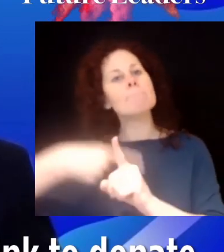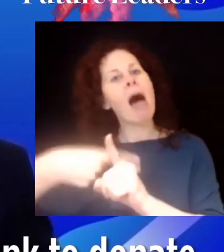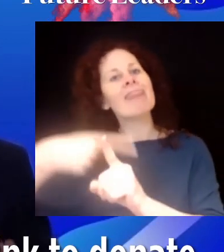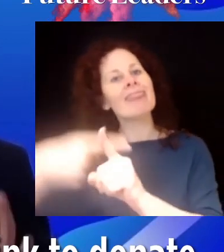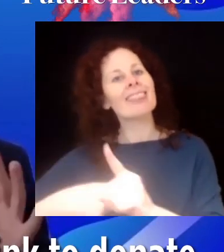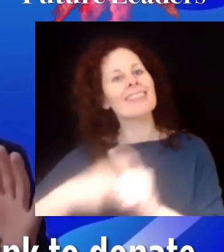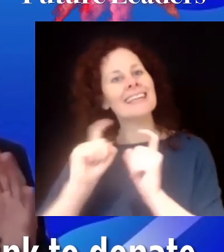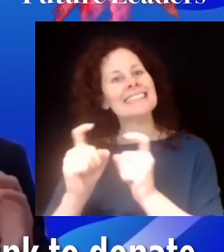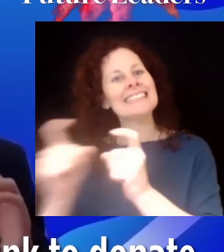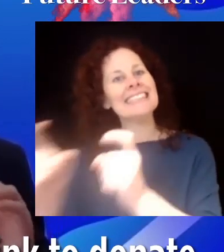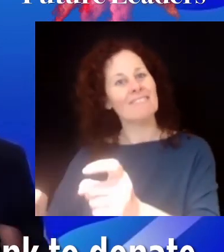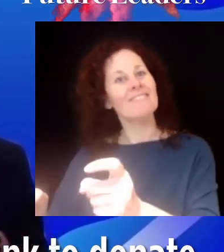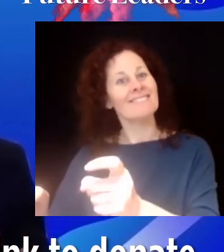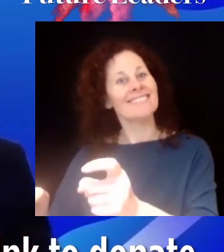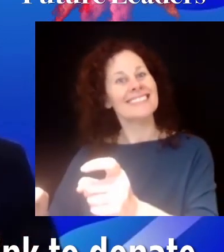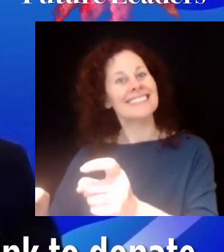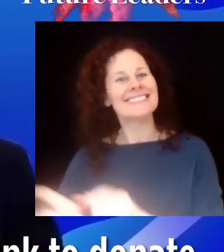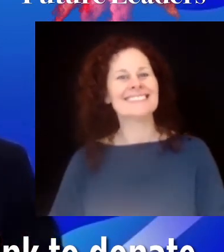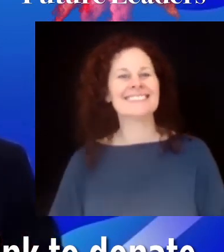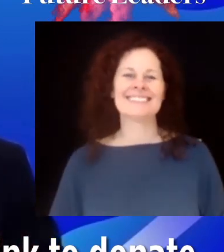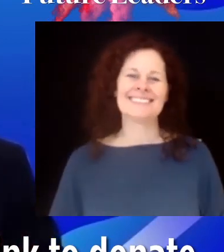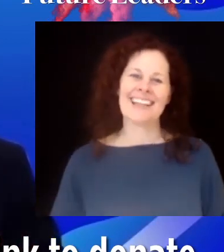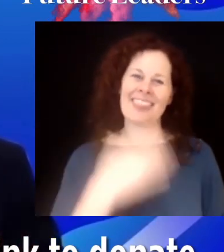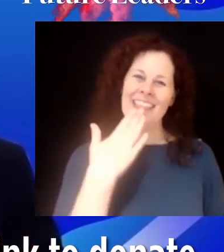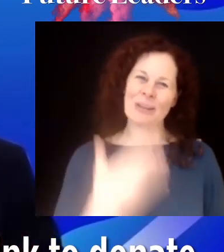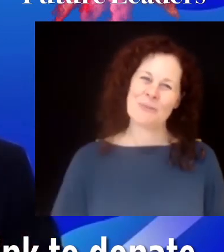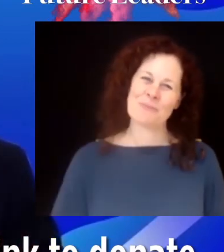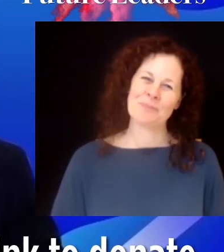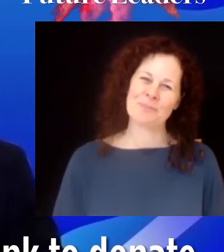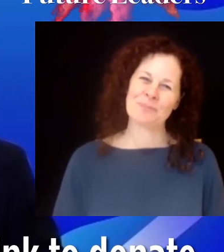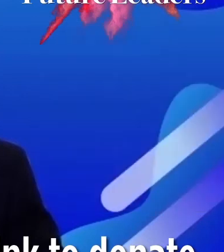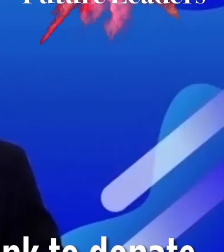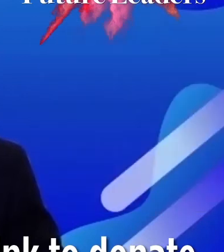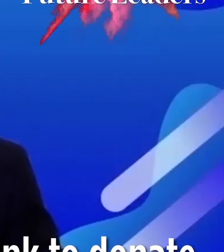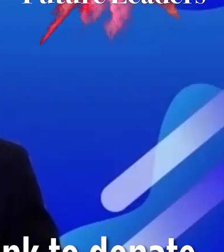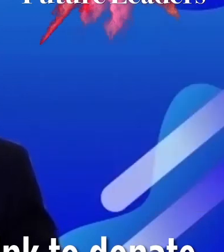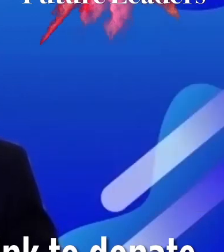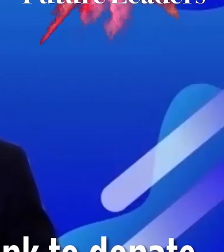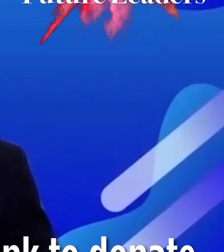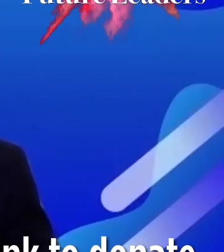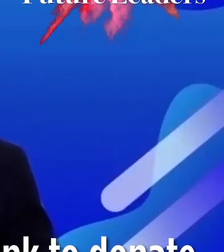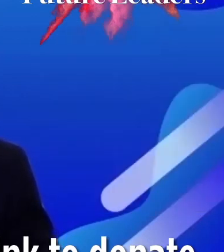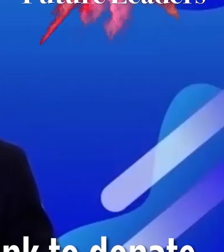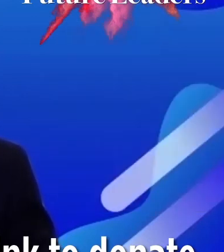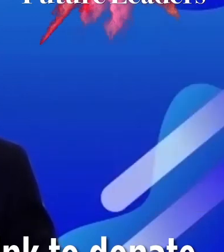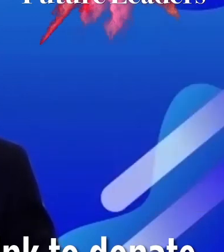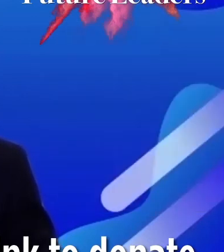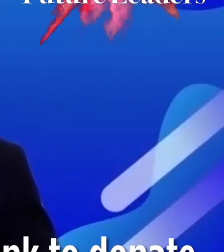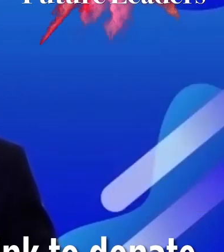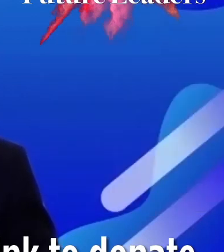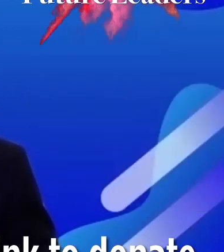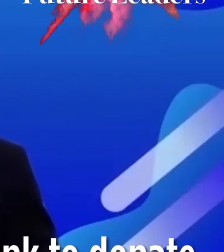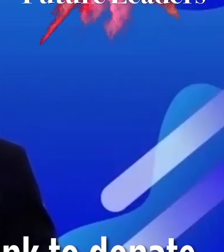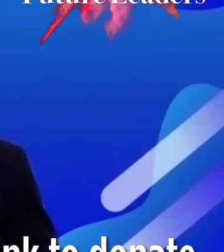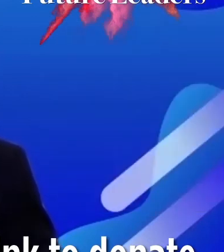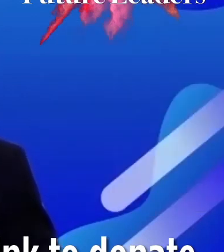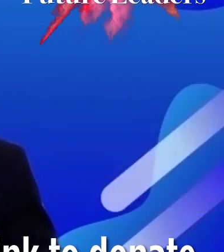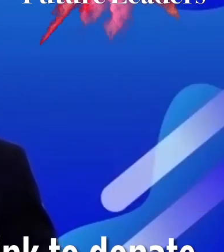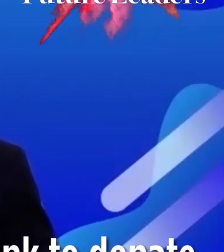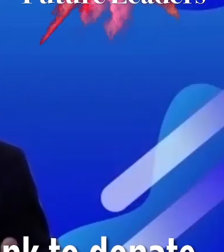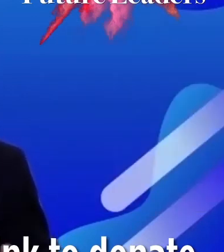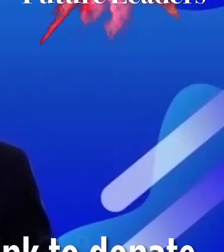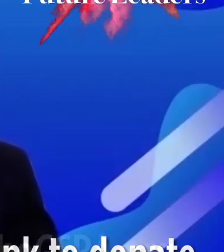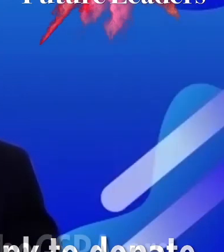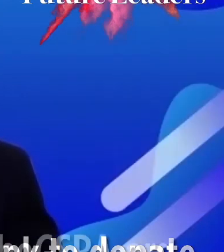it's simple as texting SCHOLARS to 243-725, which will send you a link straight to our Scholar Celebration